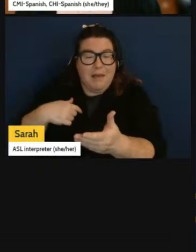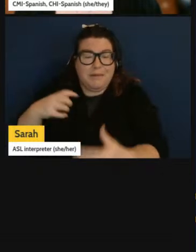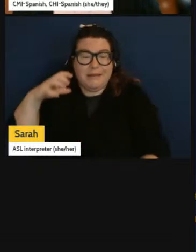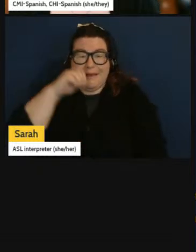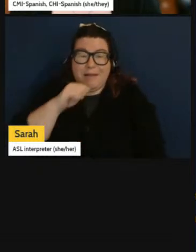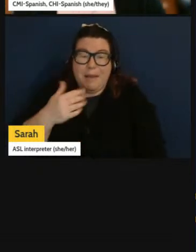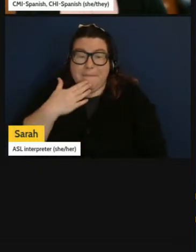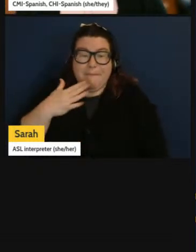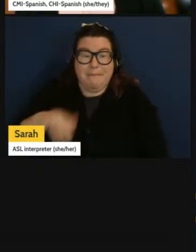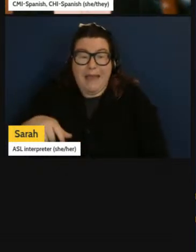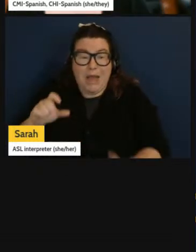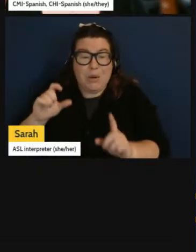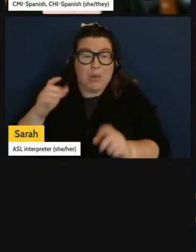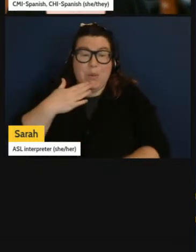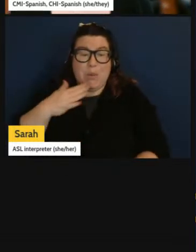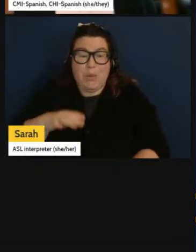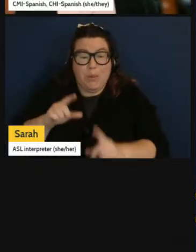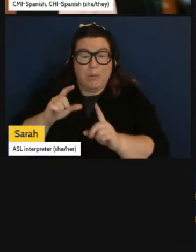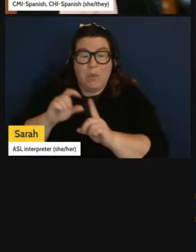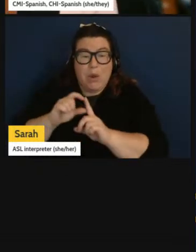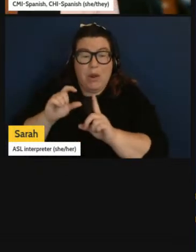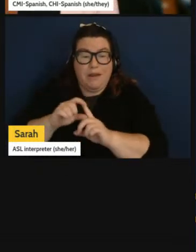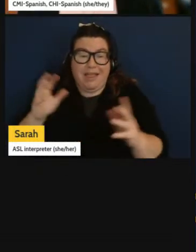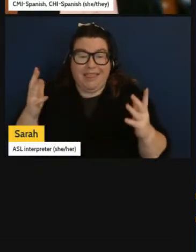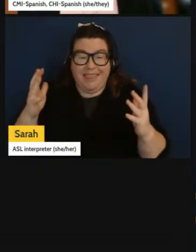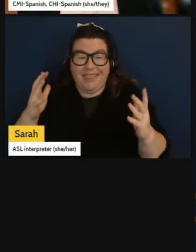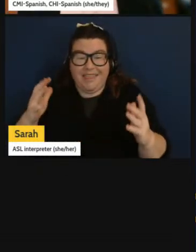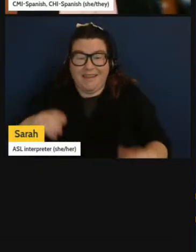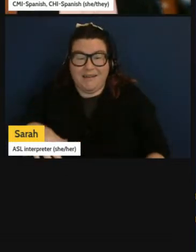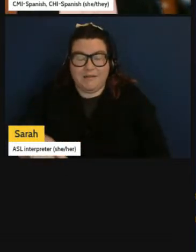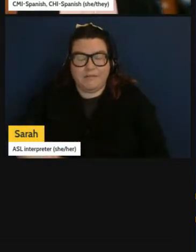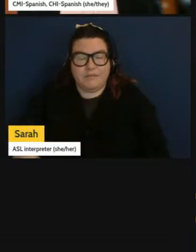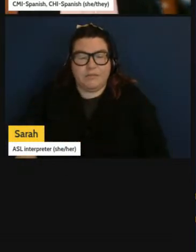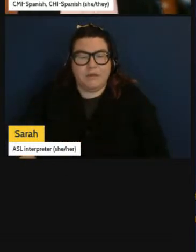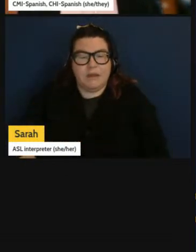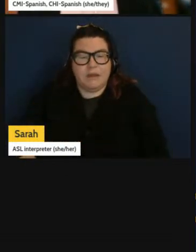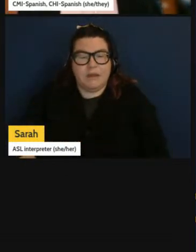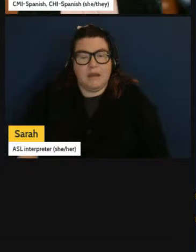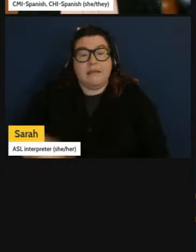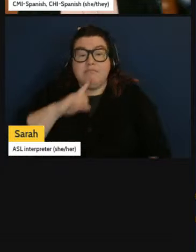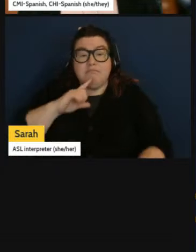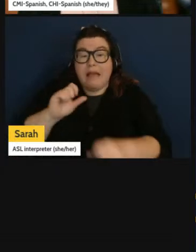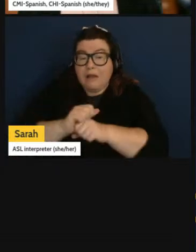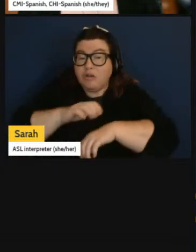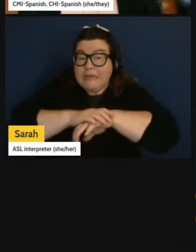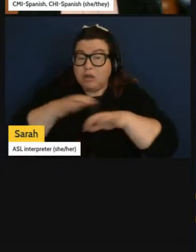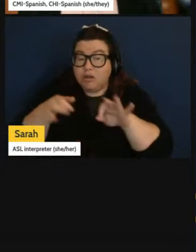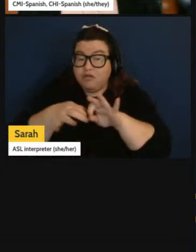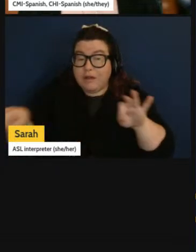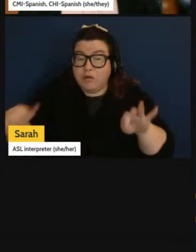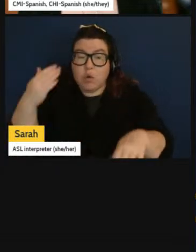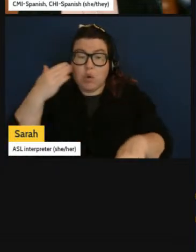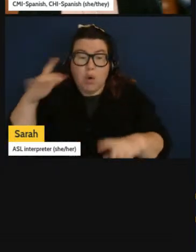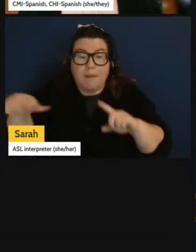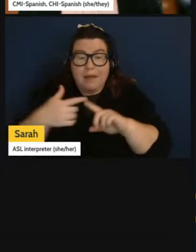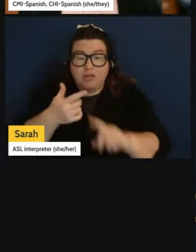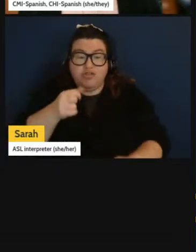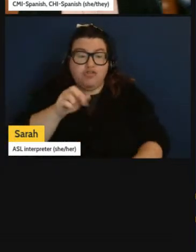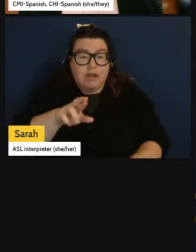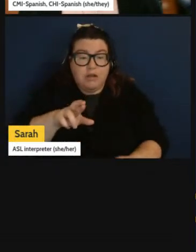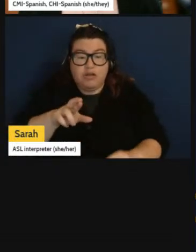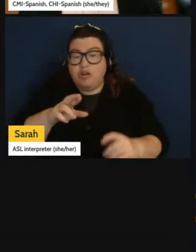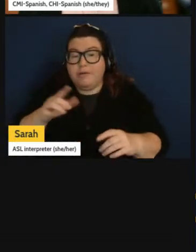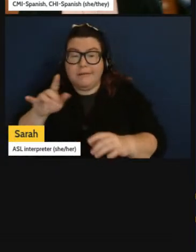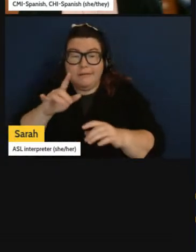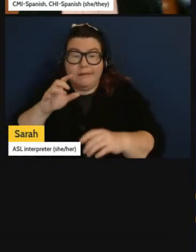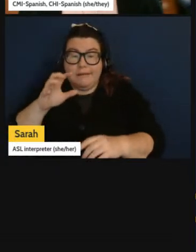word. Yay. No. And this is an actual saying. So maybe if you already know about all this gender and sexual diversity stuff,